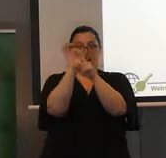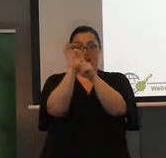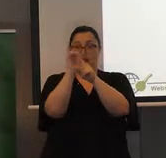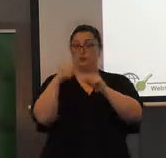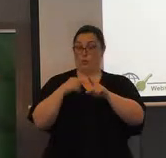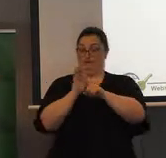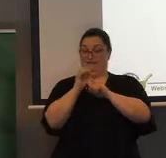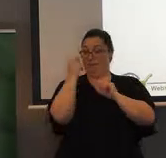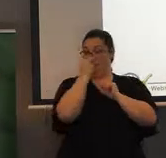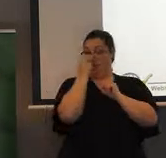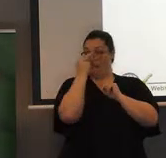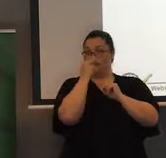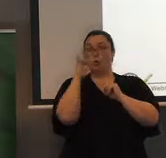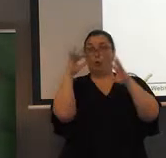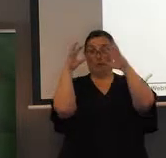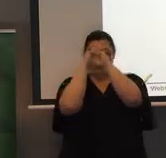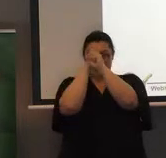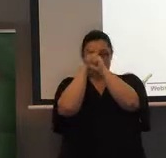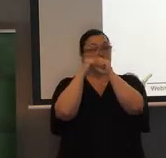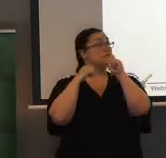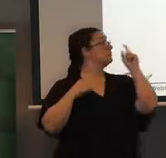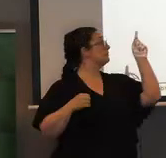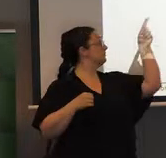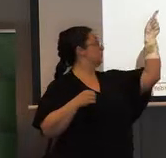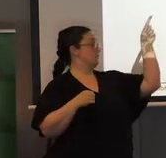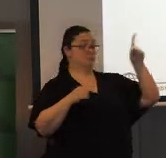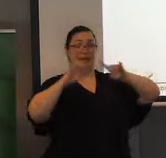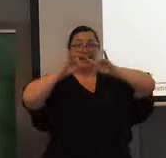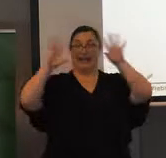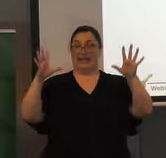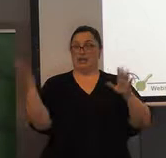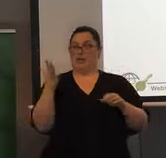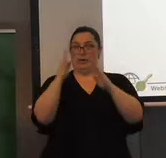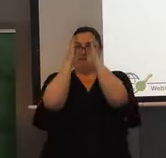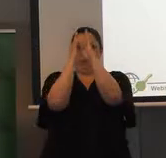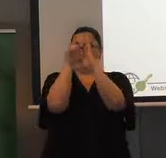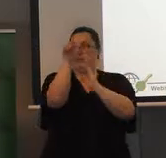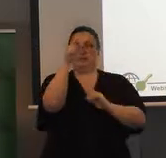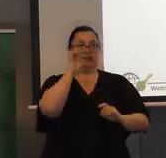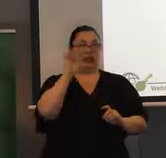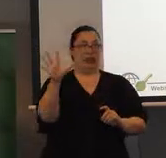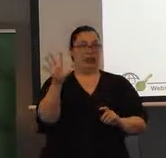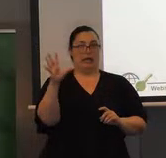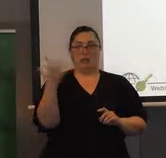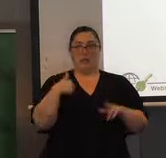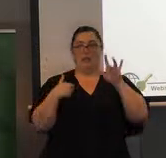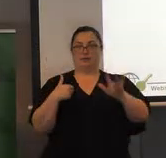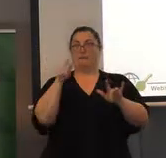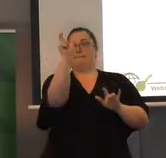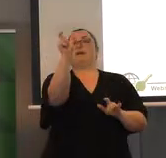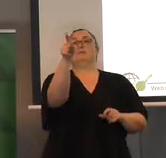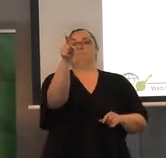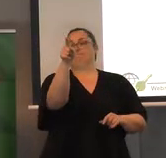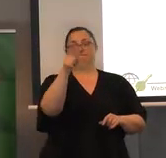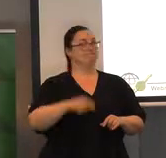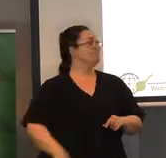even if I'm colorblind or I have low vision, that's really easy to see the focus indicator of, isn't it?